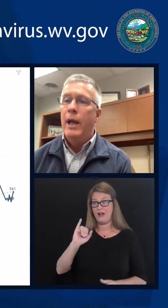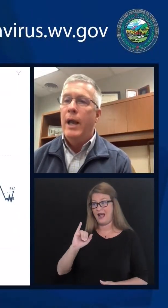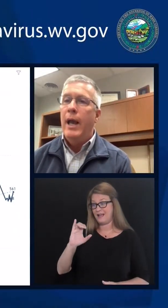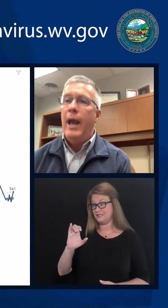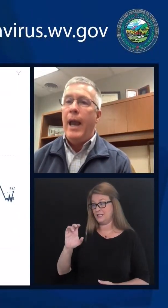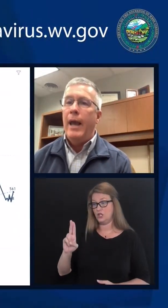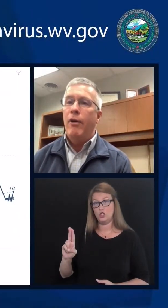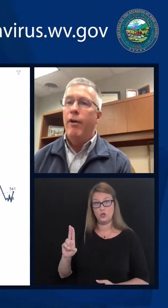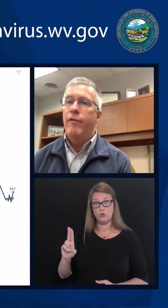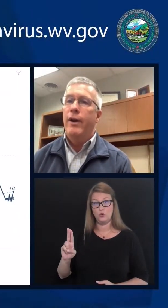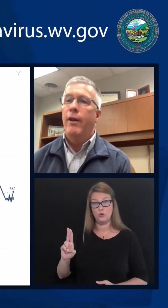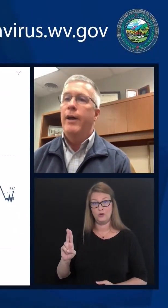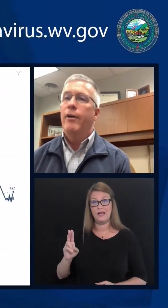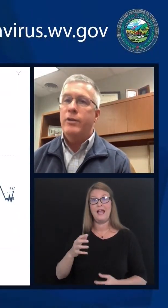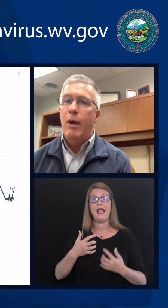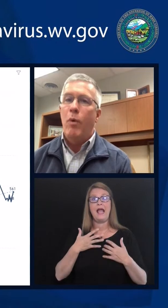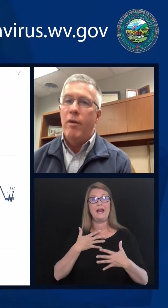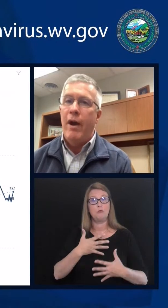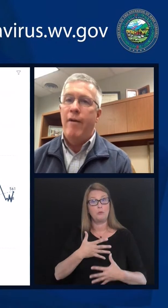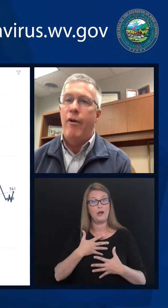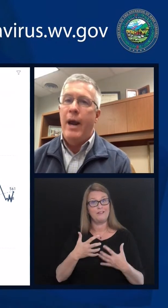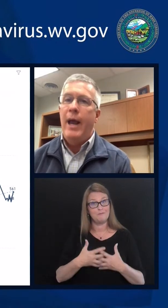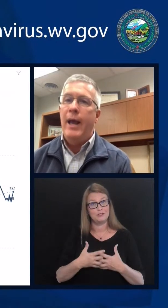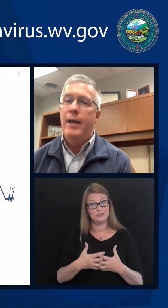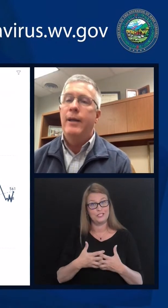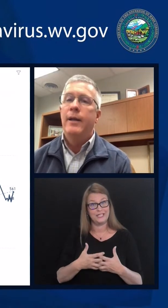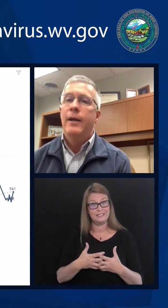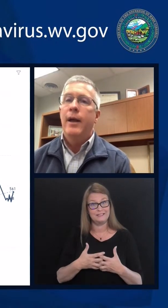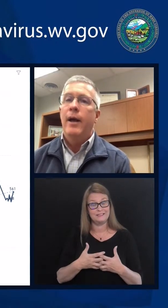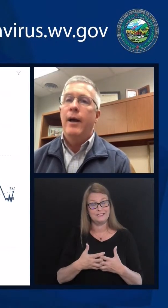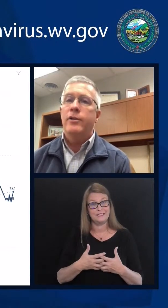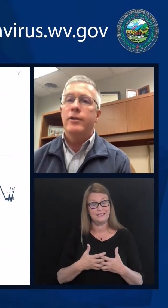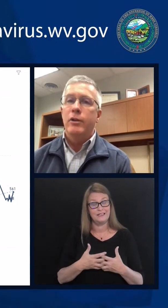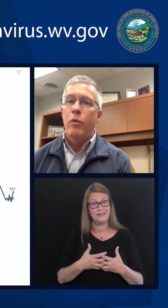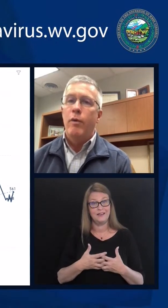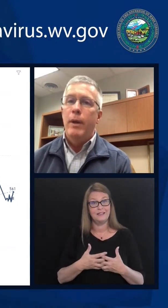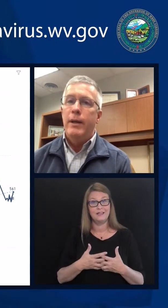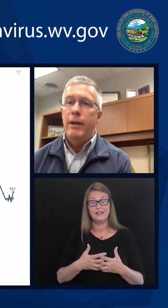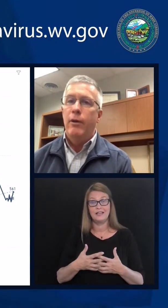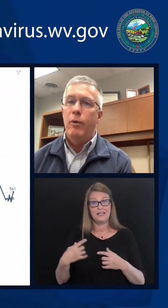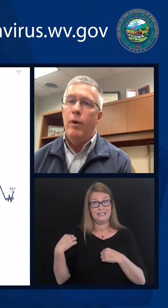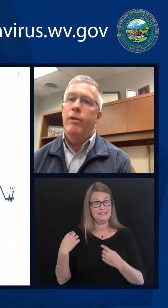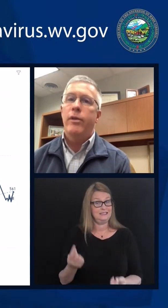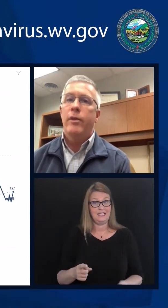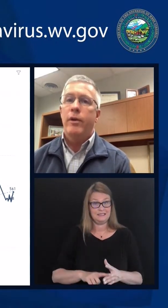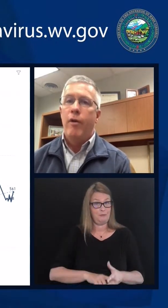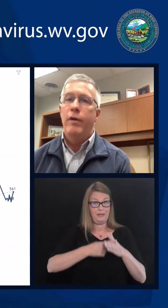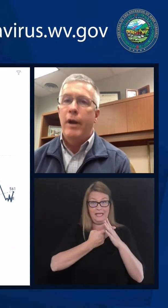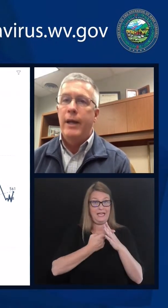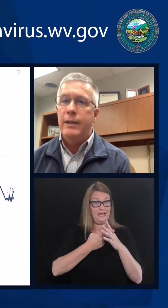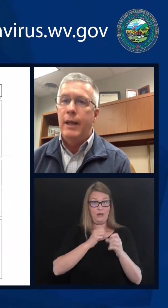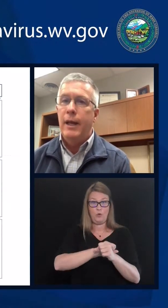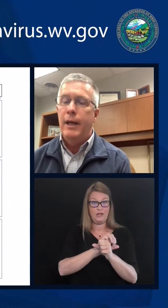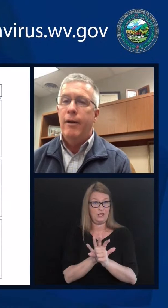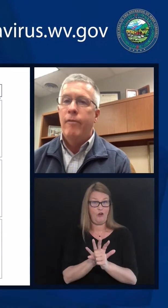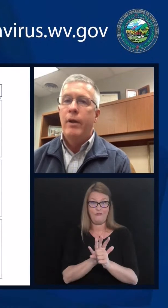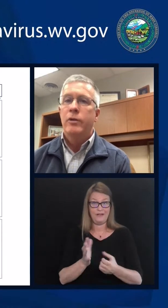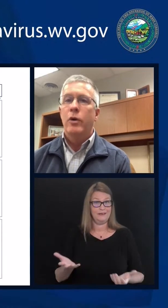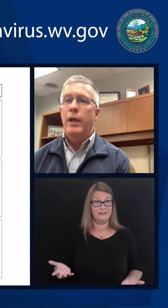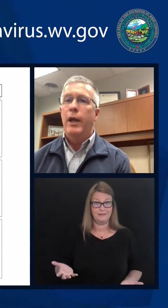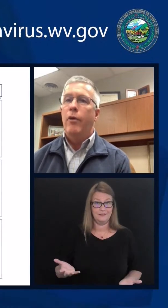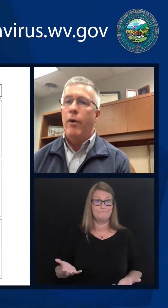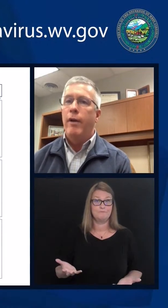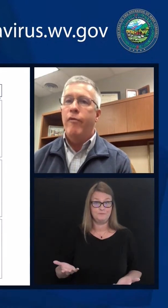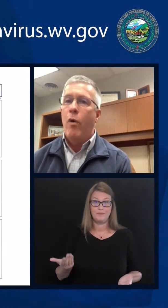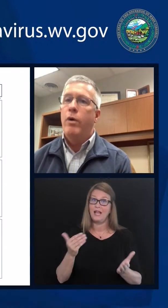ICU and on ventilators than we've ever had since we've been dealing with COVID-19.